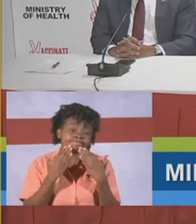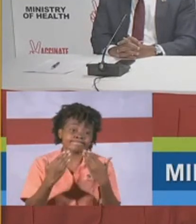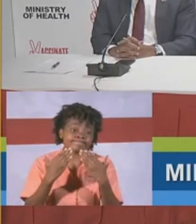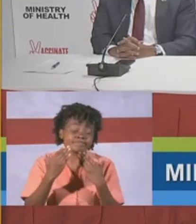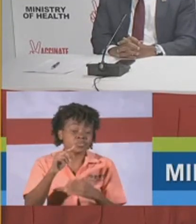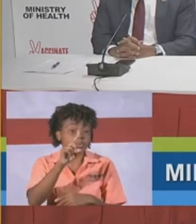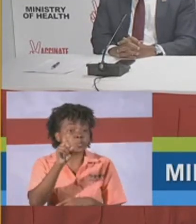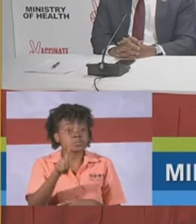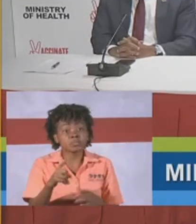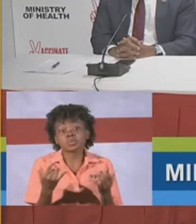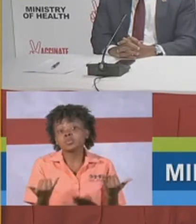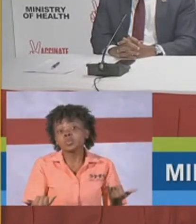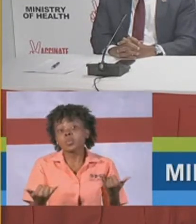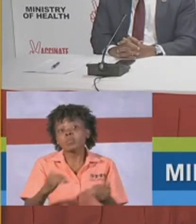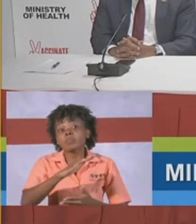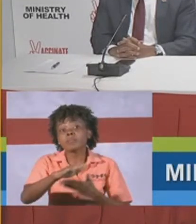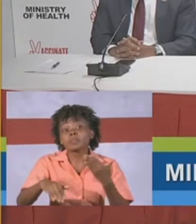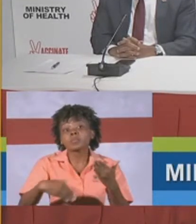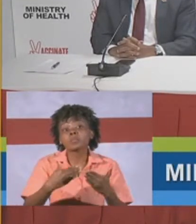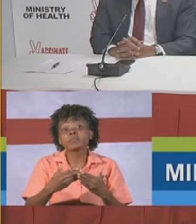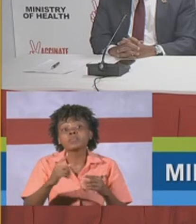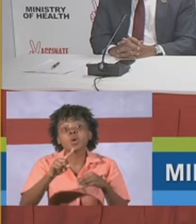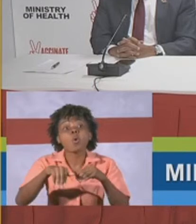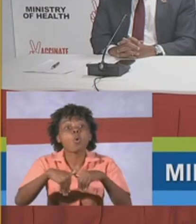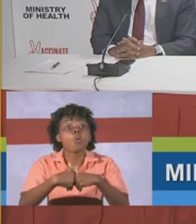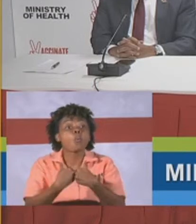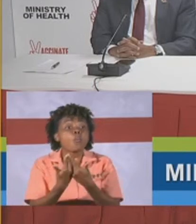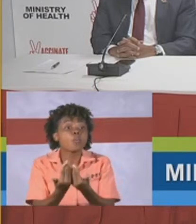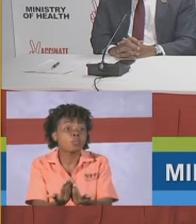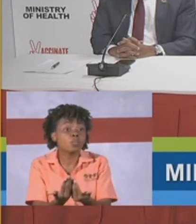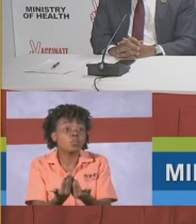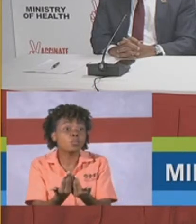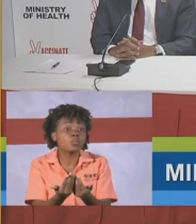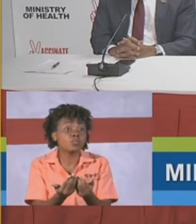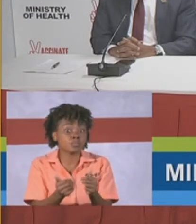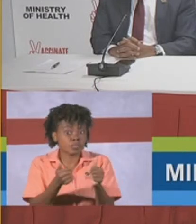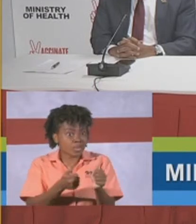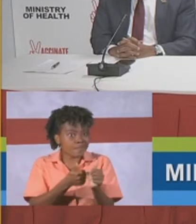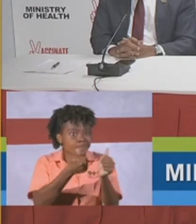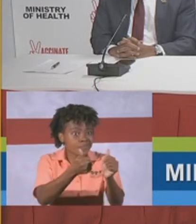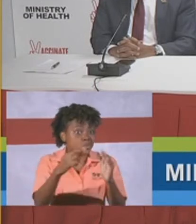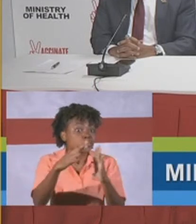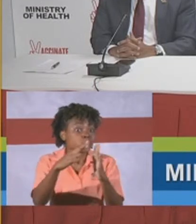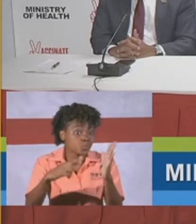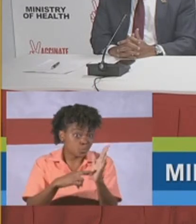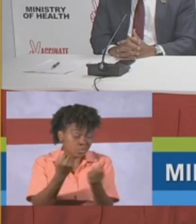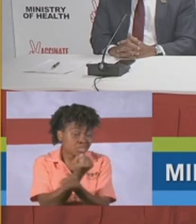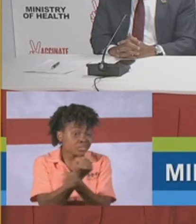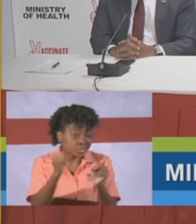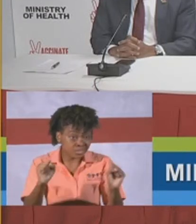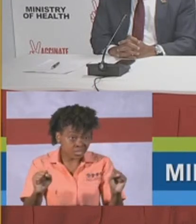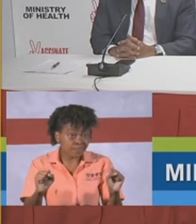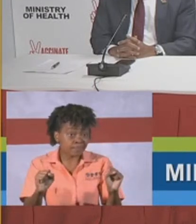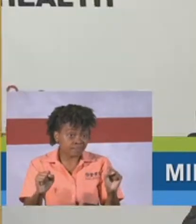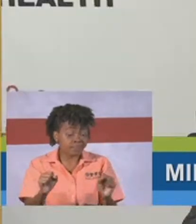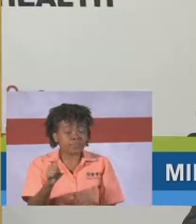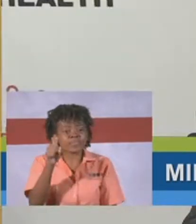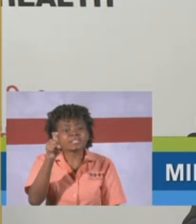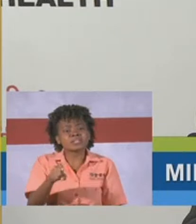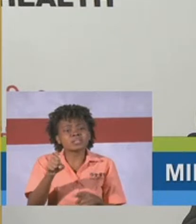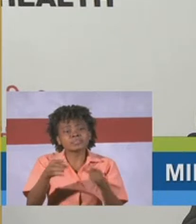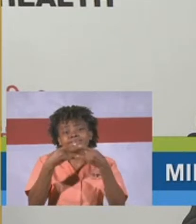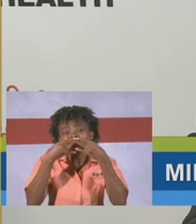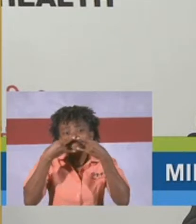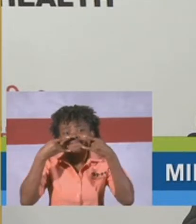applied are clearly listed in the public health regulations about masking, except if you are eating or